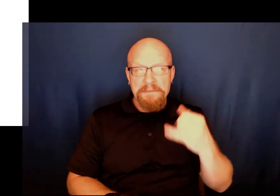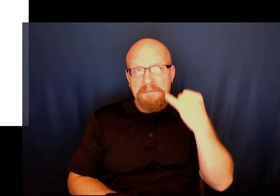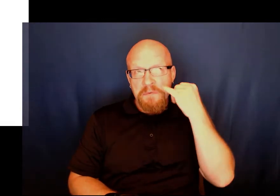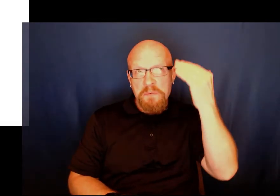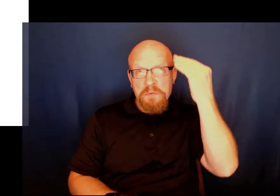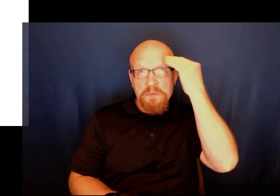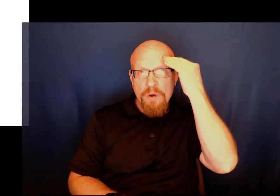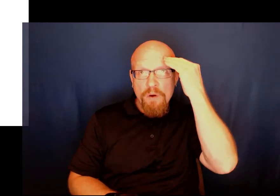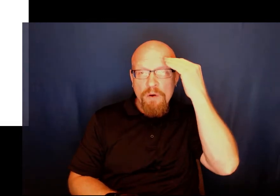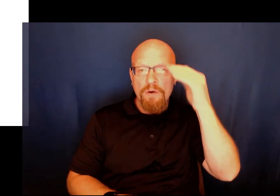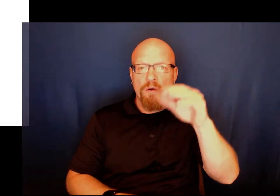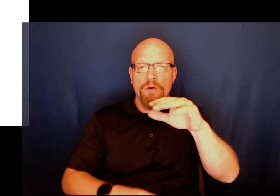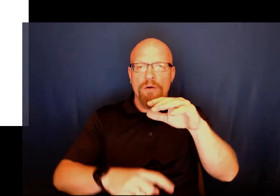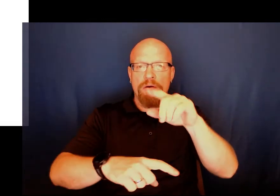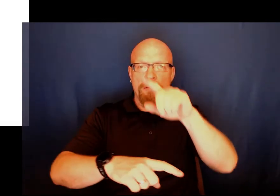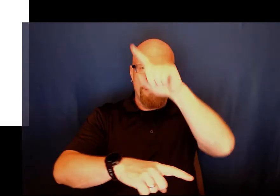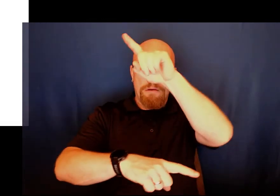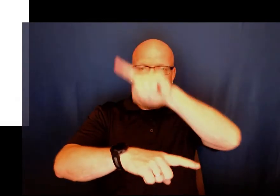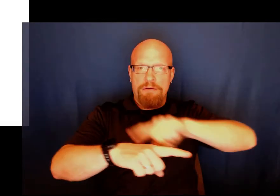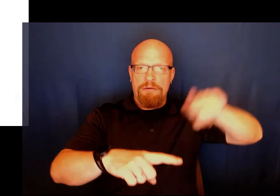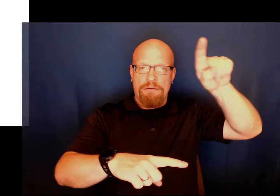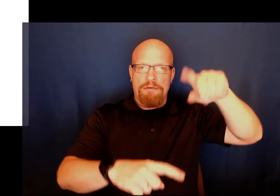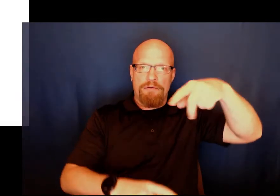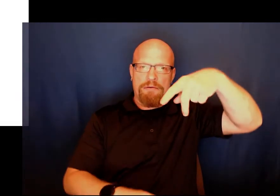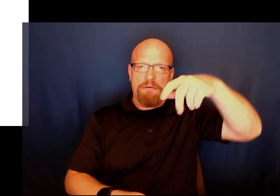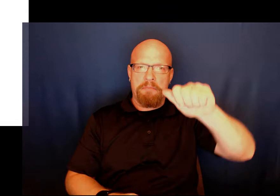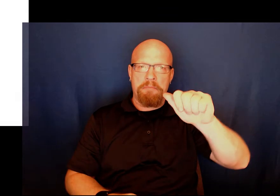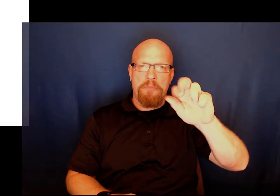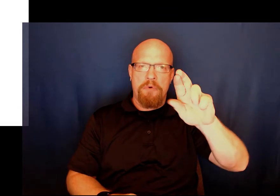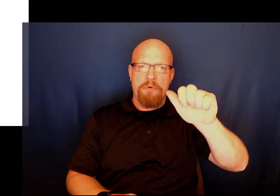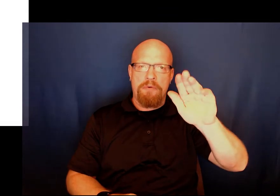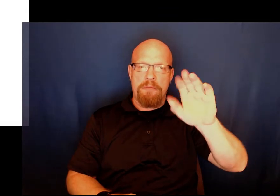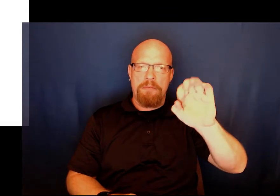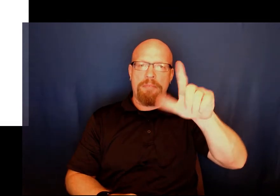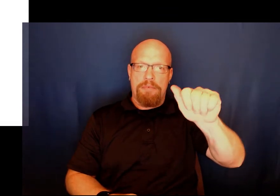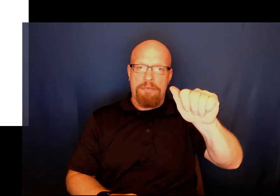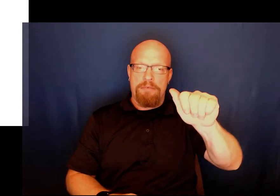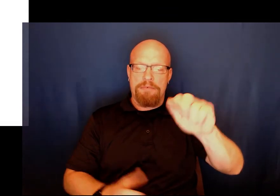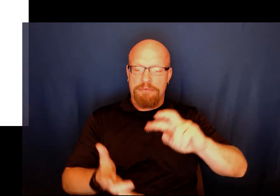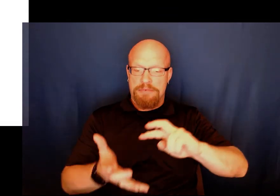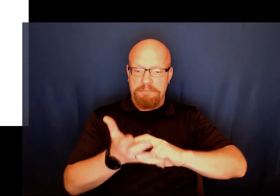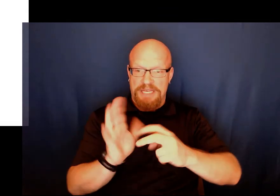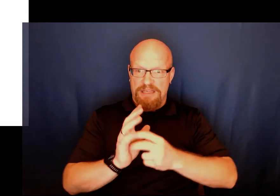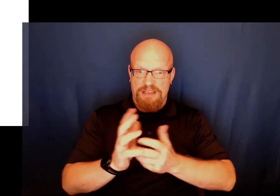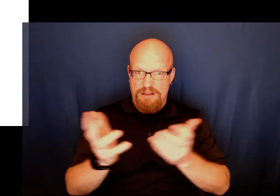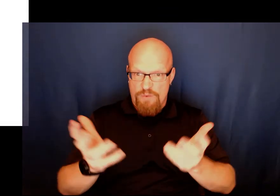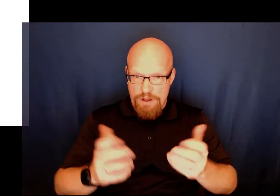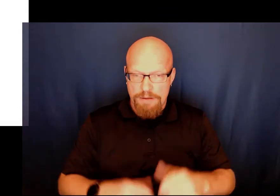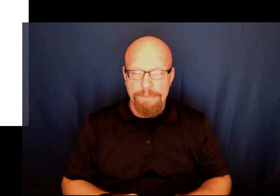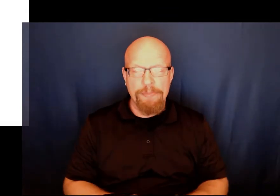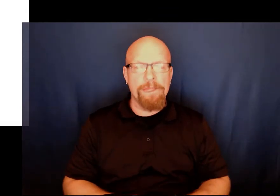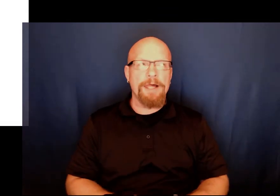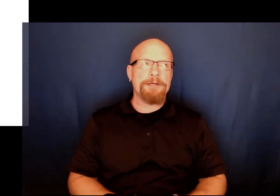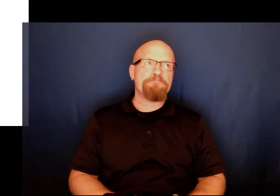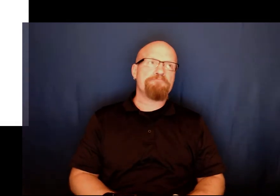Now this graph, if you're aware of it, is this shape. It's a parabola. Meaning,